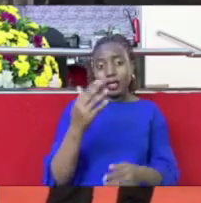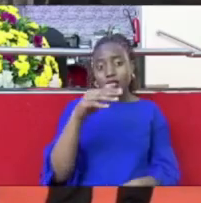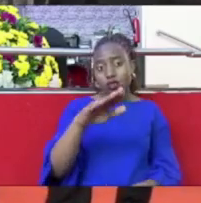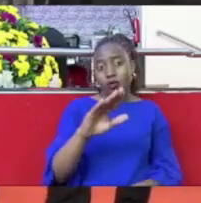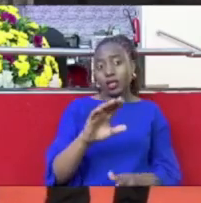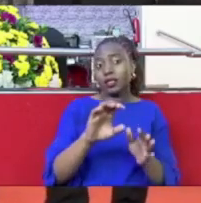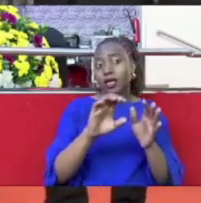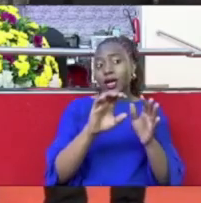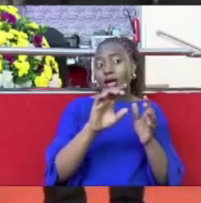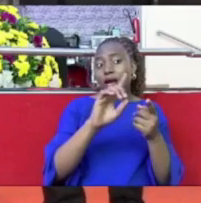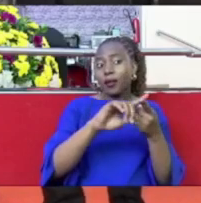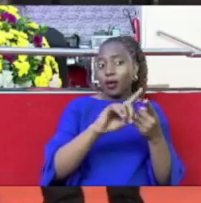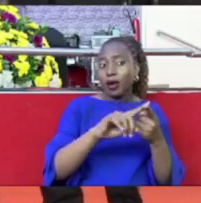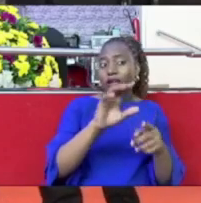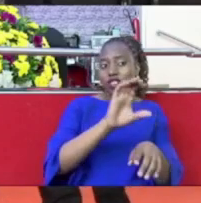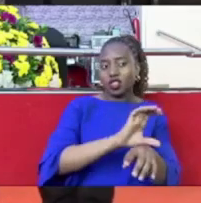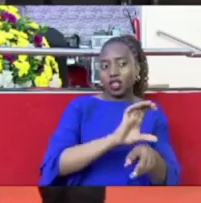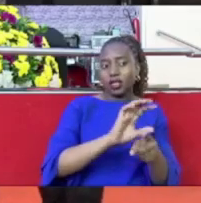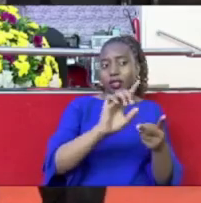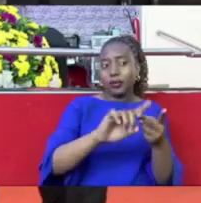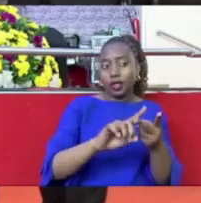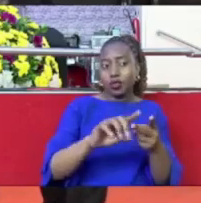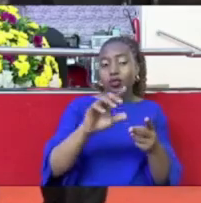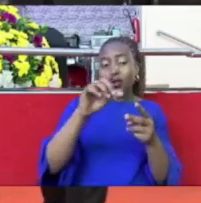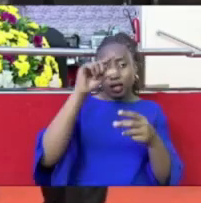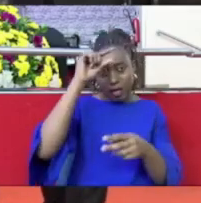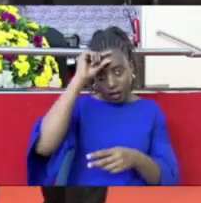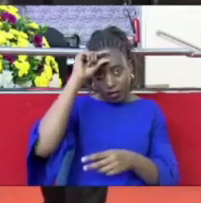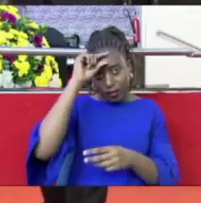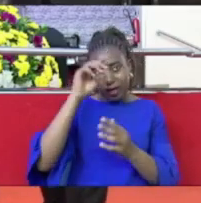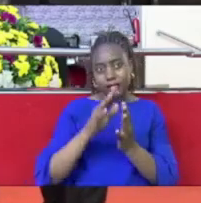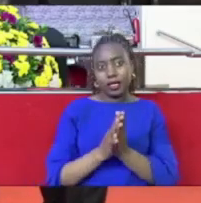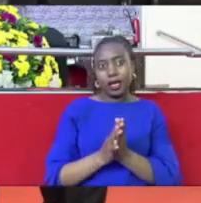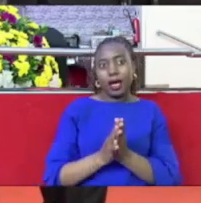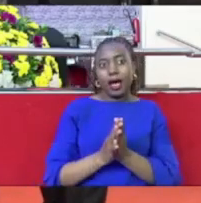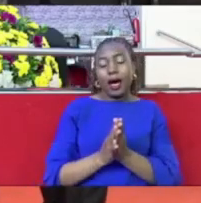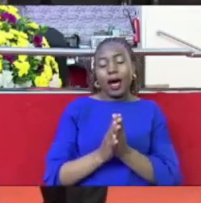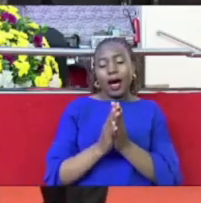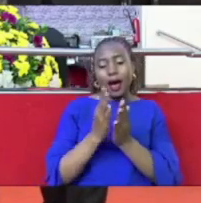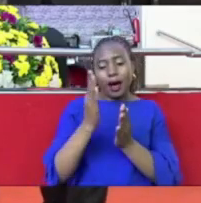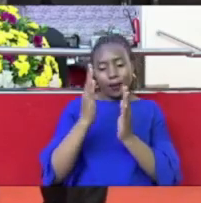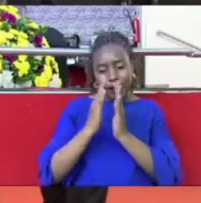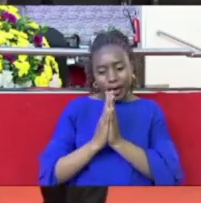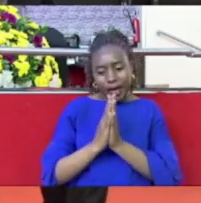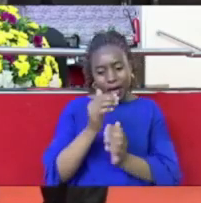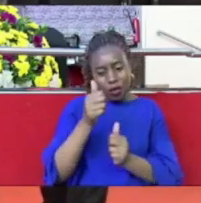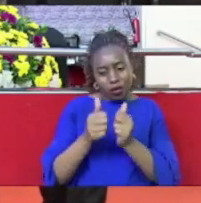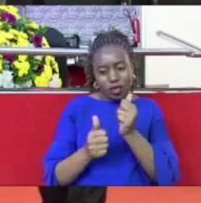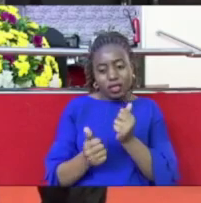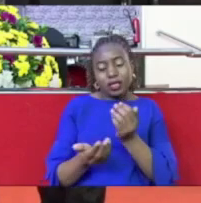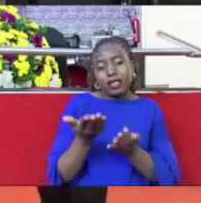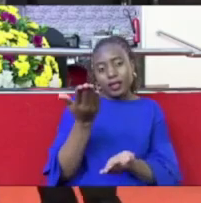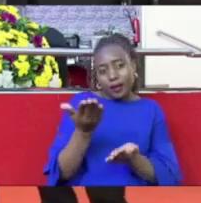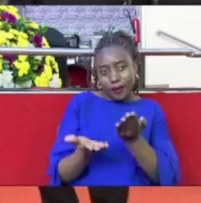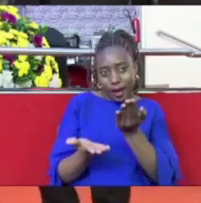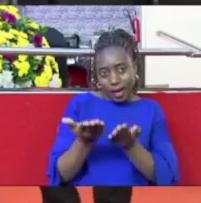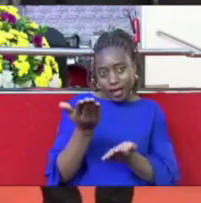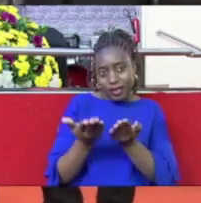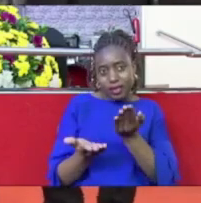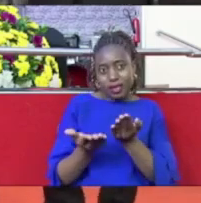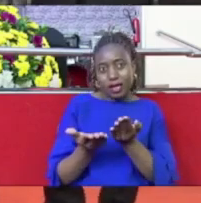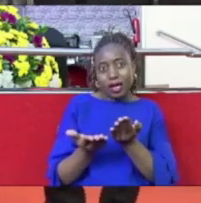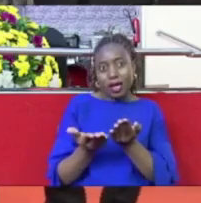kwa kanisani, and in the government, na viongozi kwenye serikali. And a prayer that is balanced. Na ombi ambalo lina wastani. You are praying for